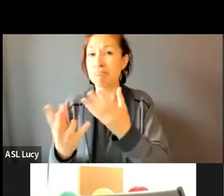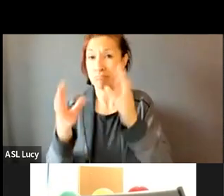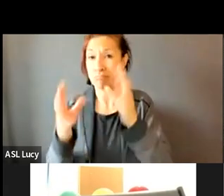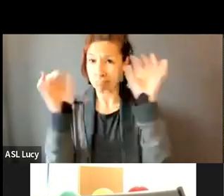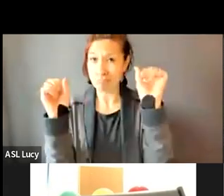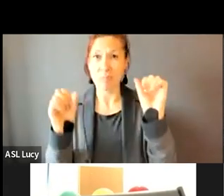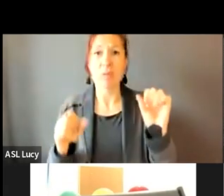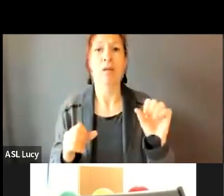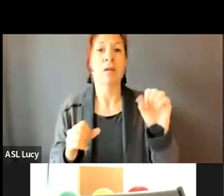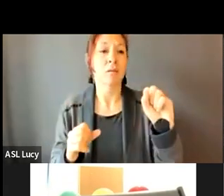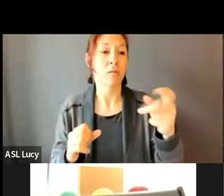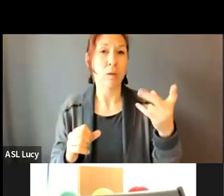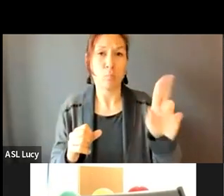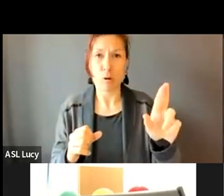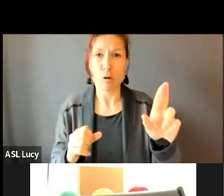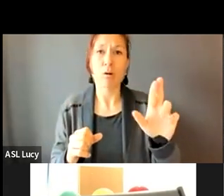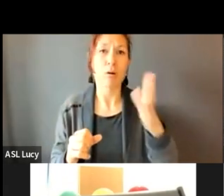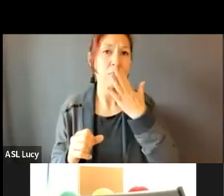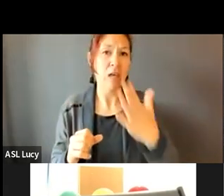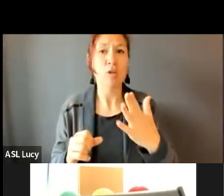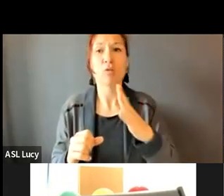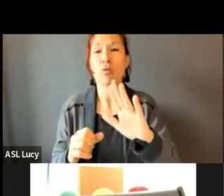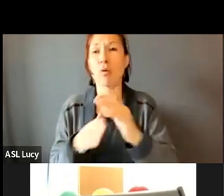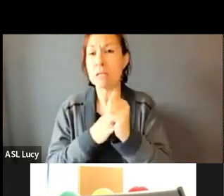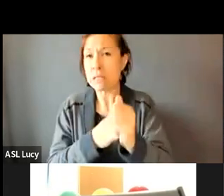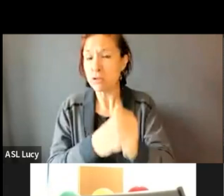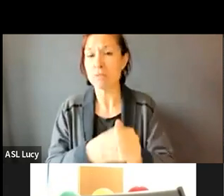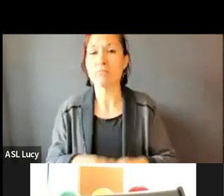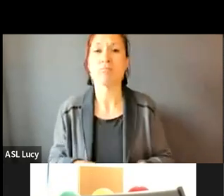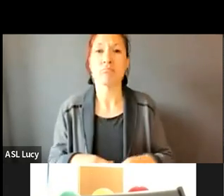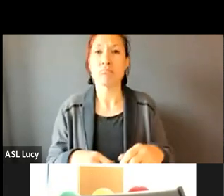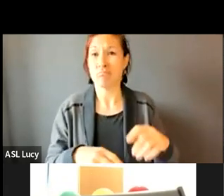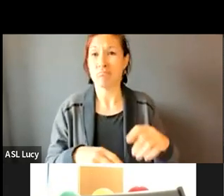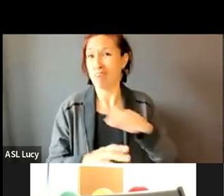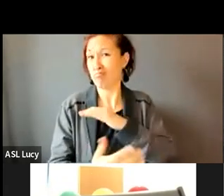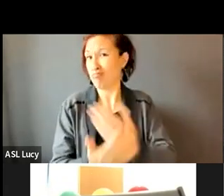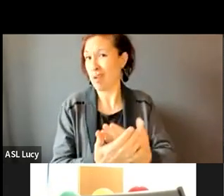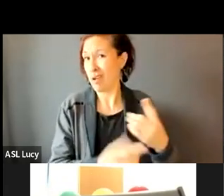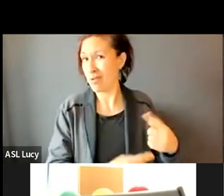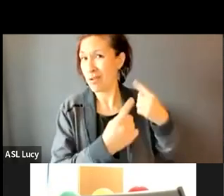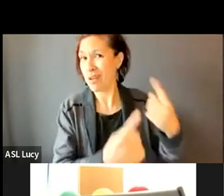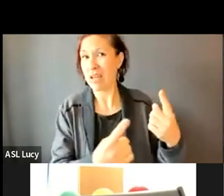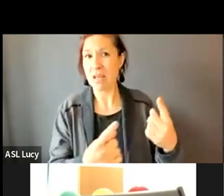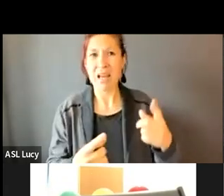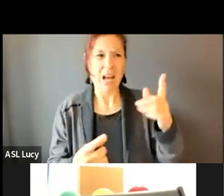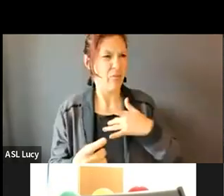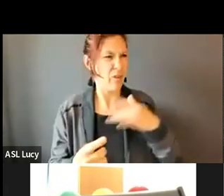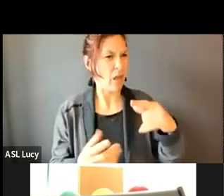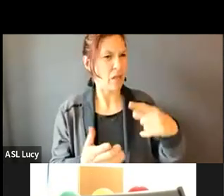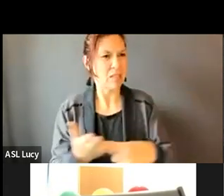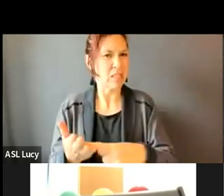through this process but also since you've arrived the conversations here have gotten so much better